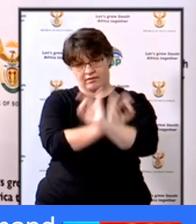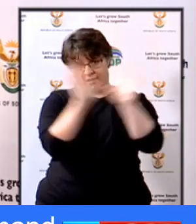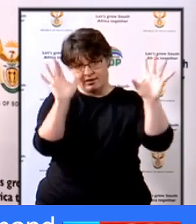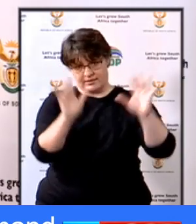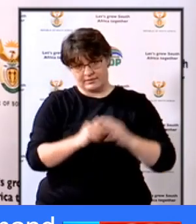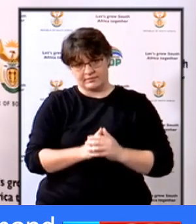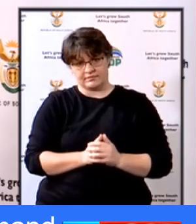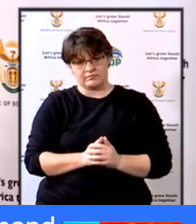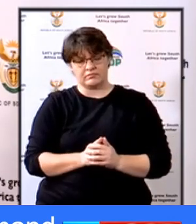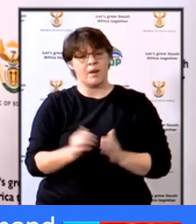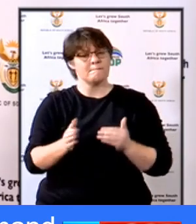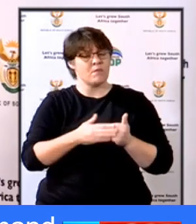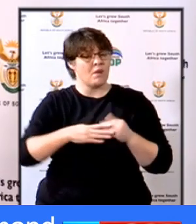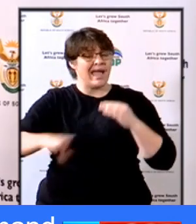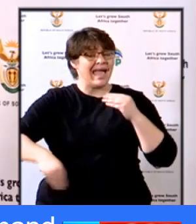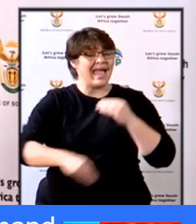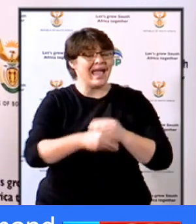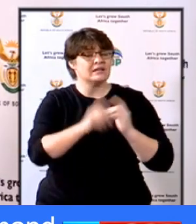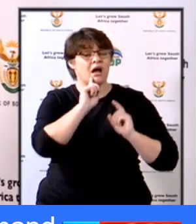Who wants to come in now?